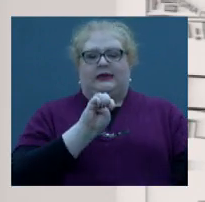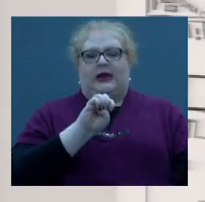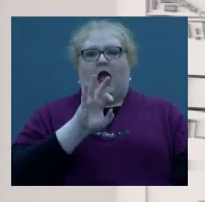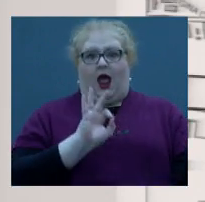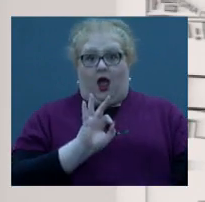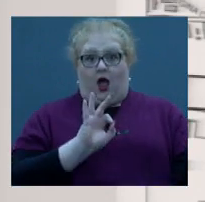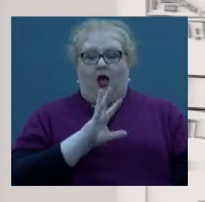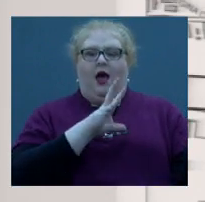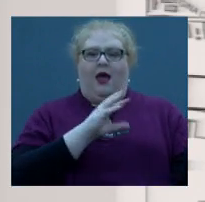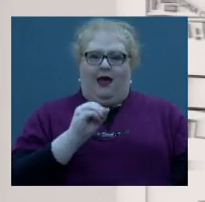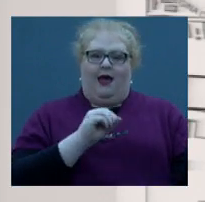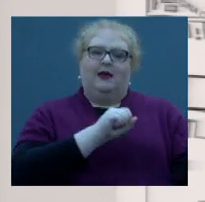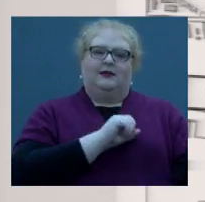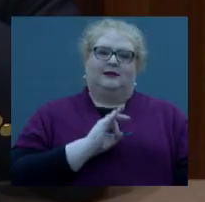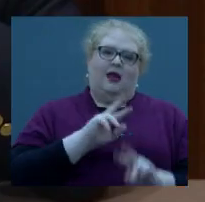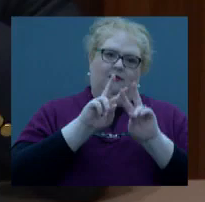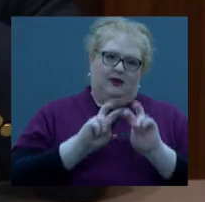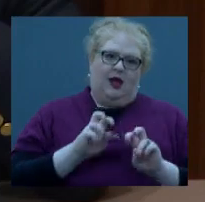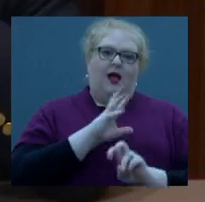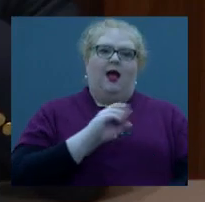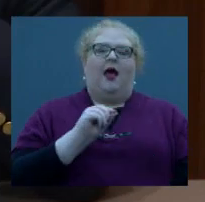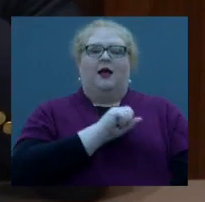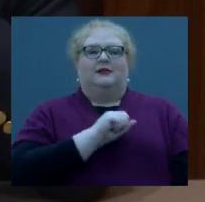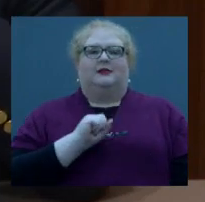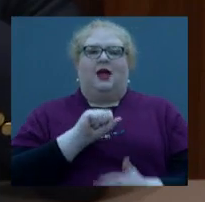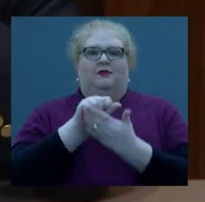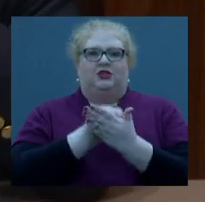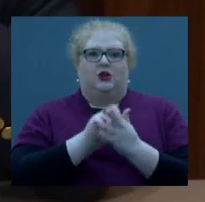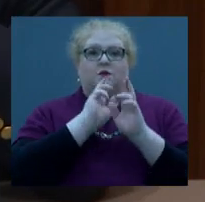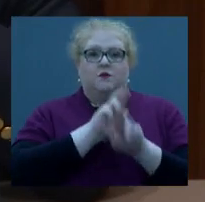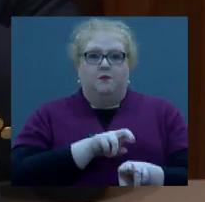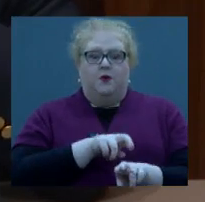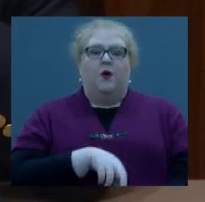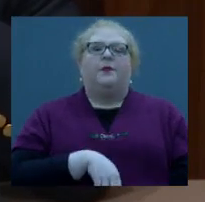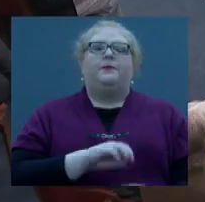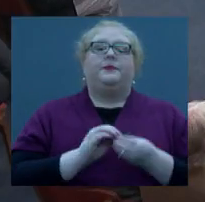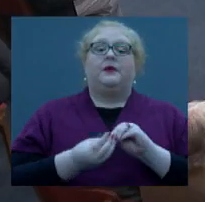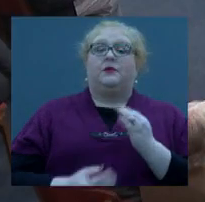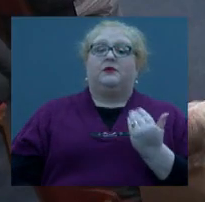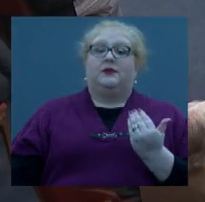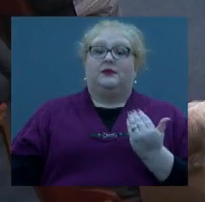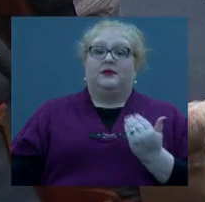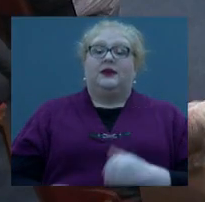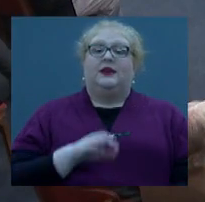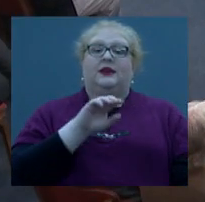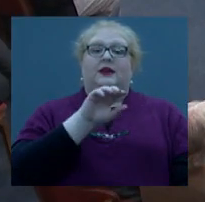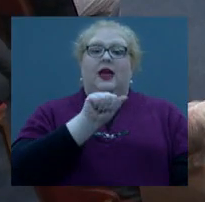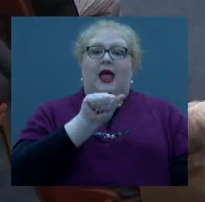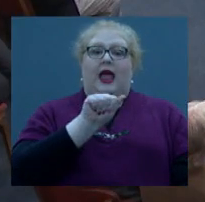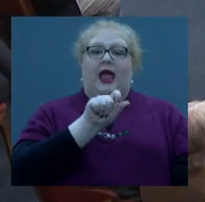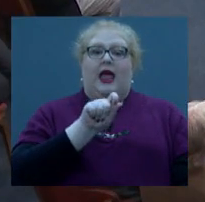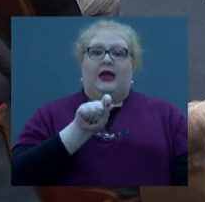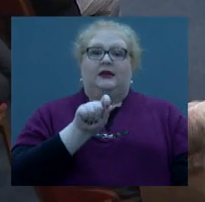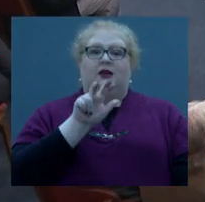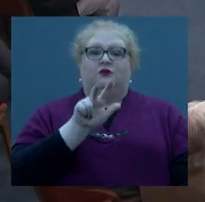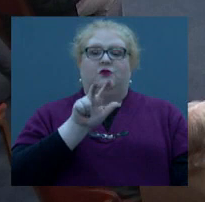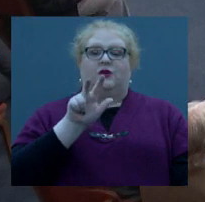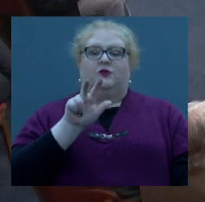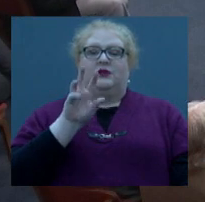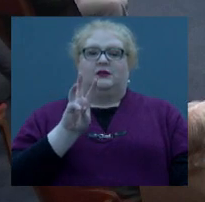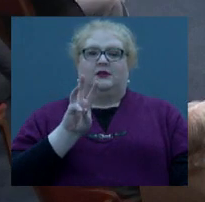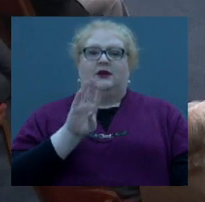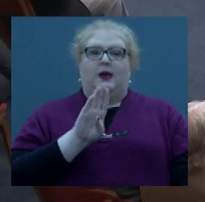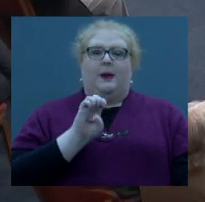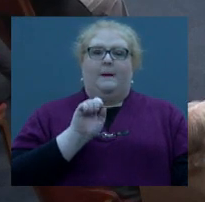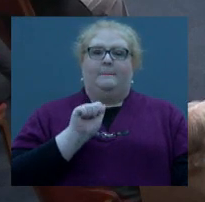F, and the staff analysis in the agenda staff report. Item 15, File A-336,